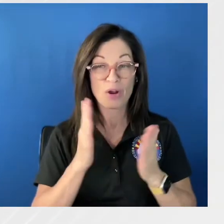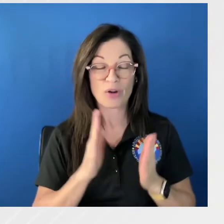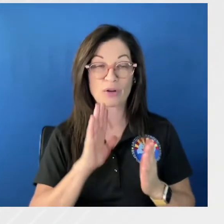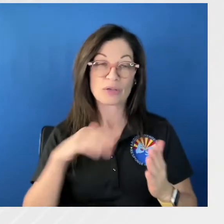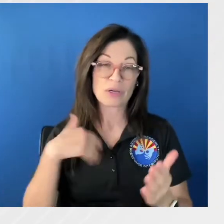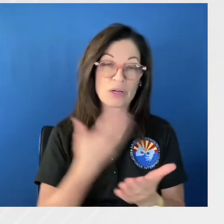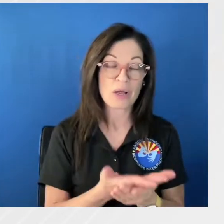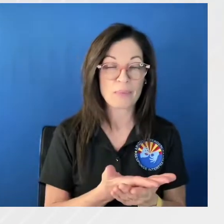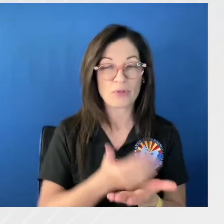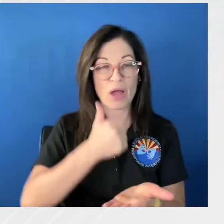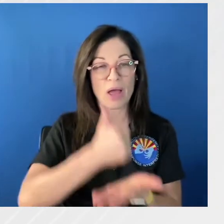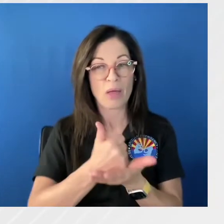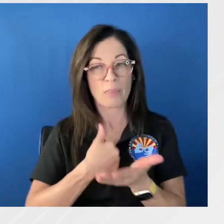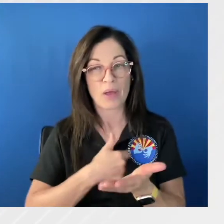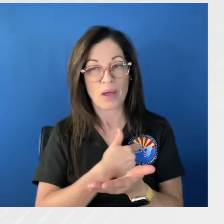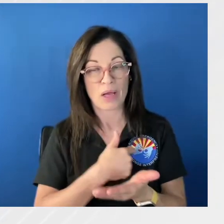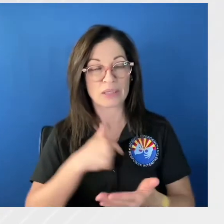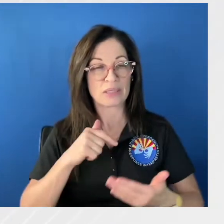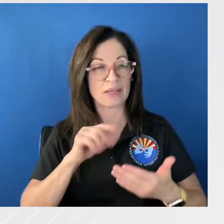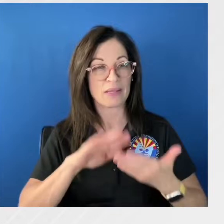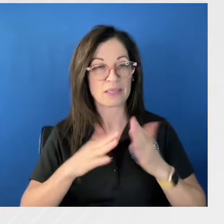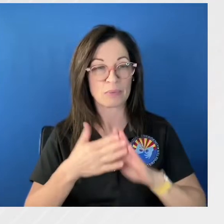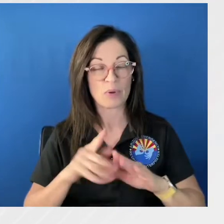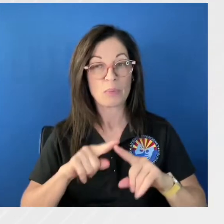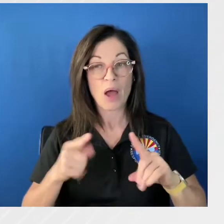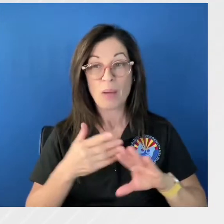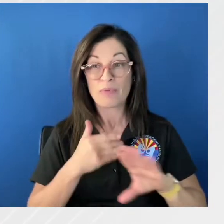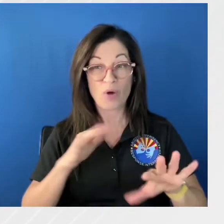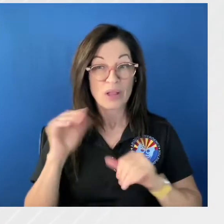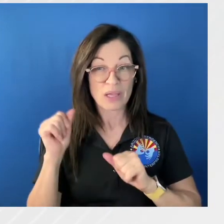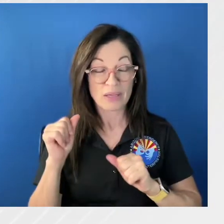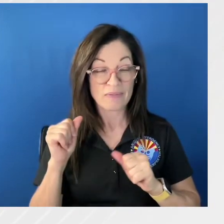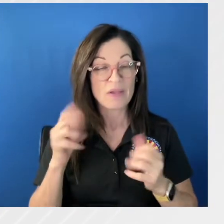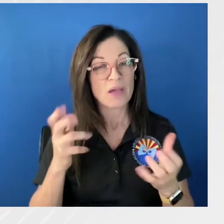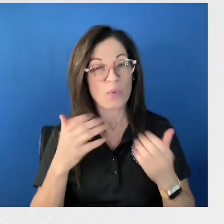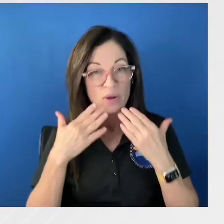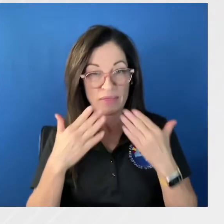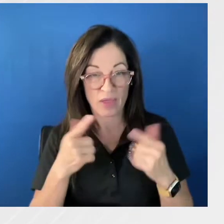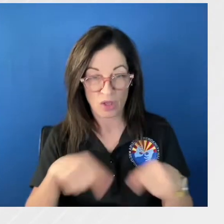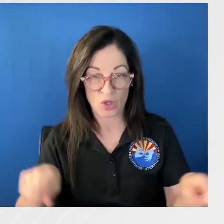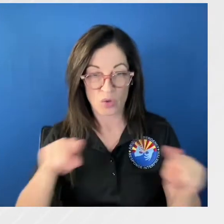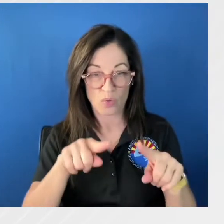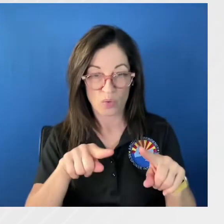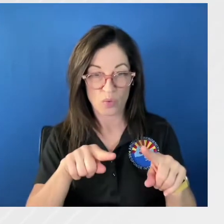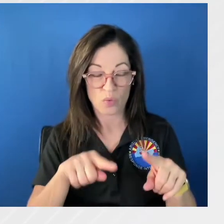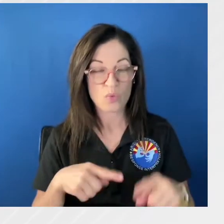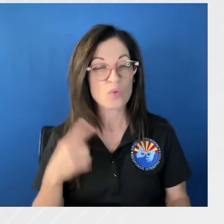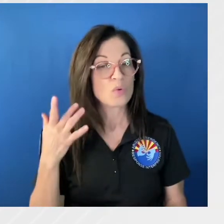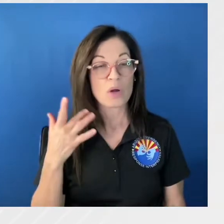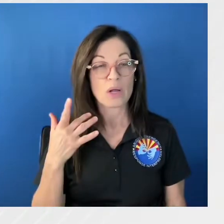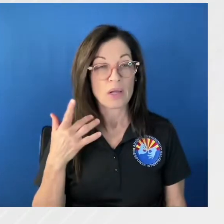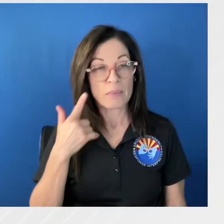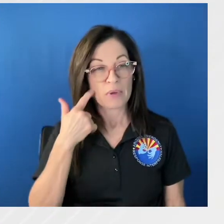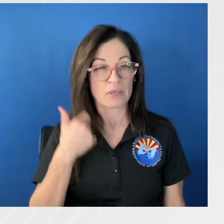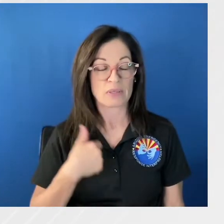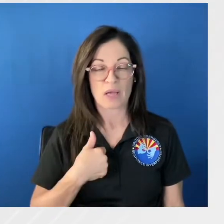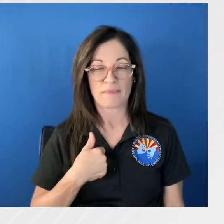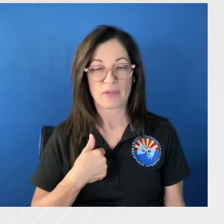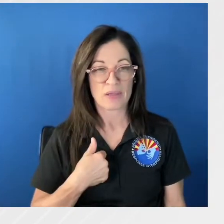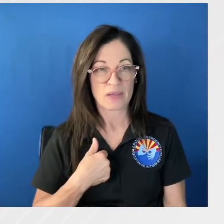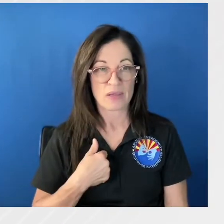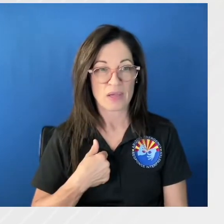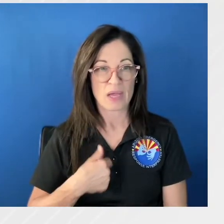county. But before I leave, I want to thank all of you. Because the reality is I have never seen the folks that